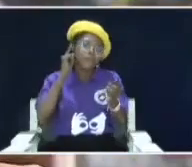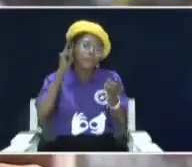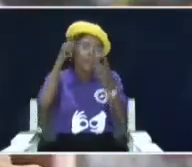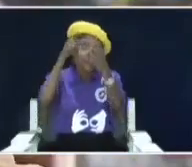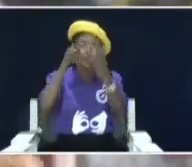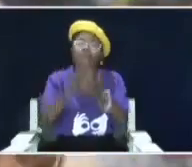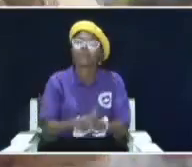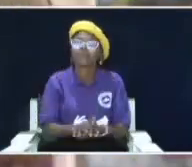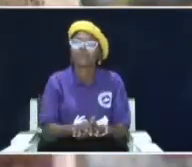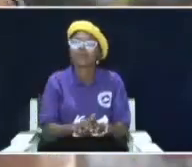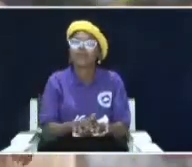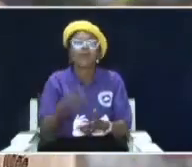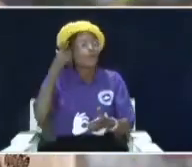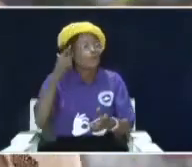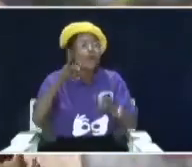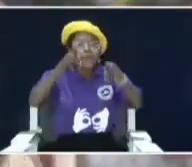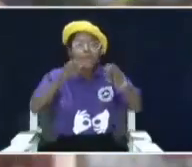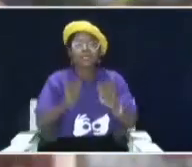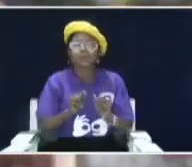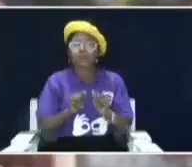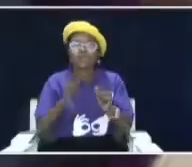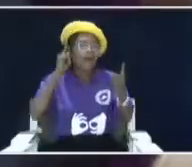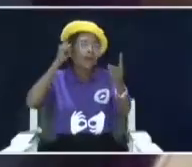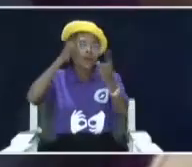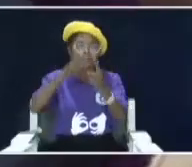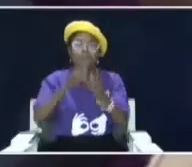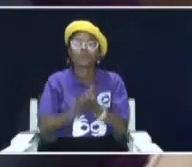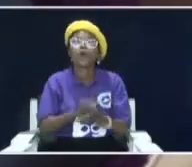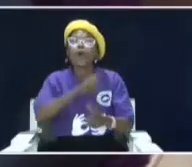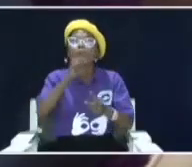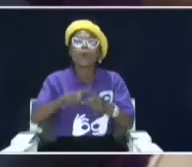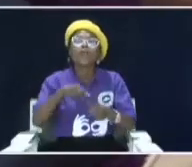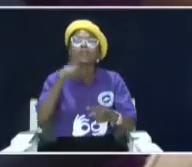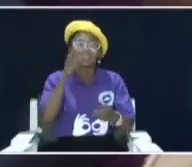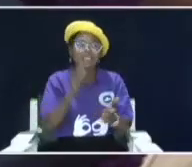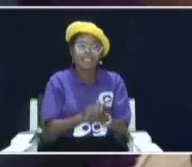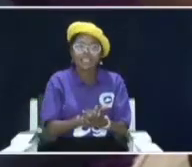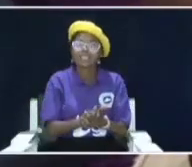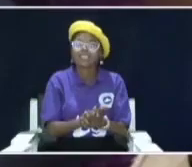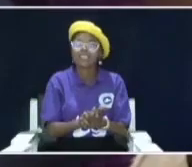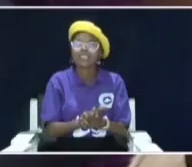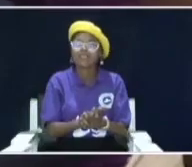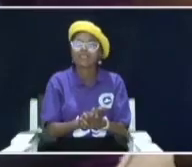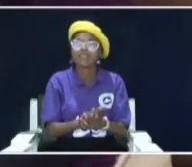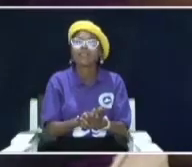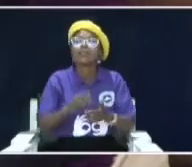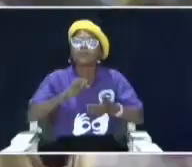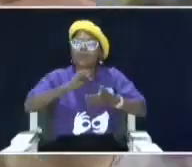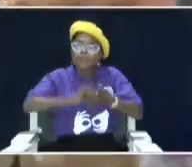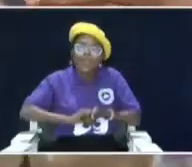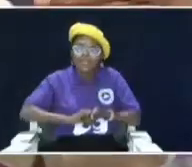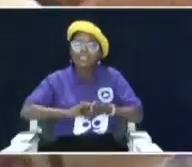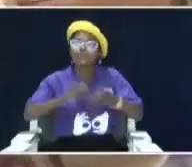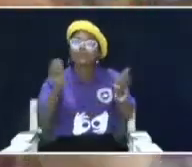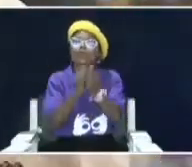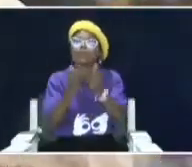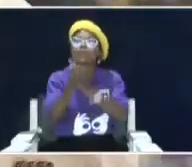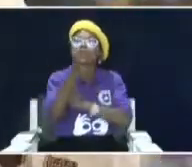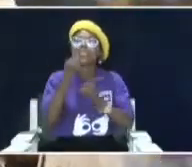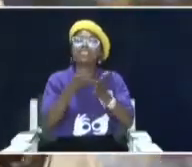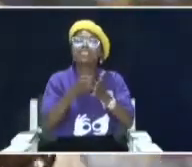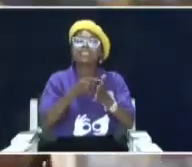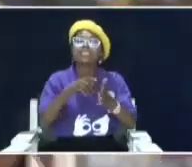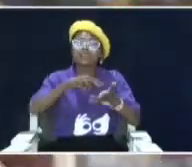terms for a particular purpose. So when you are saying in partnership with God, it is that we are